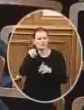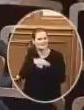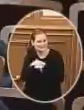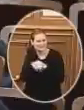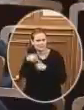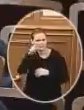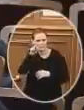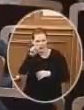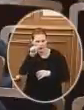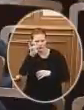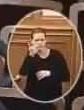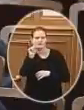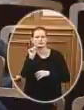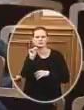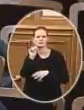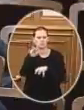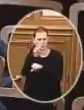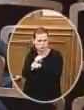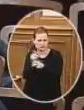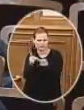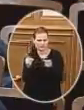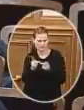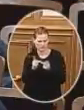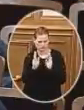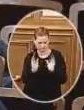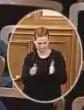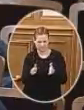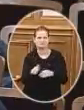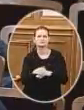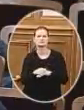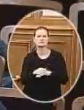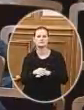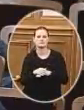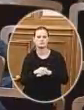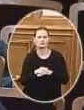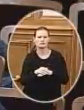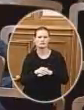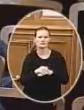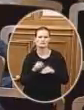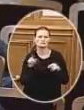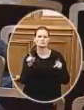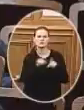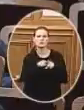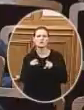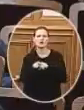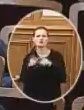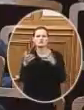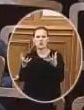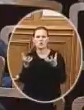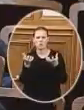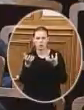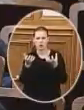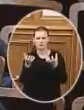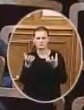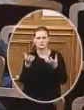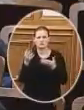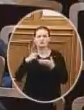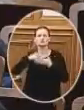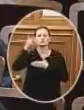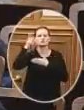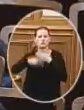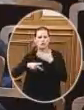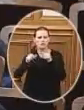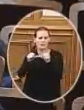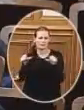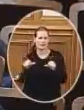is preserved. I also want to emphasize what we want to do is program the area so that people stay after 5 o'clock. If the races end at